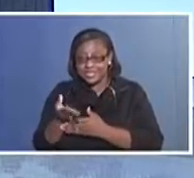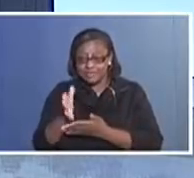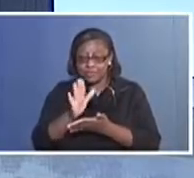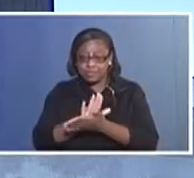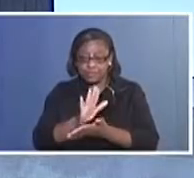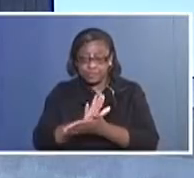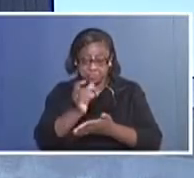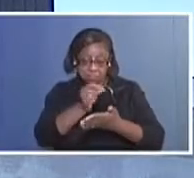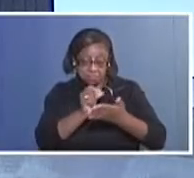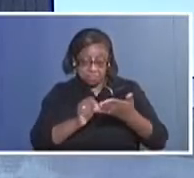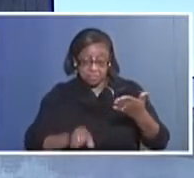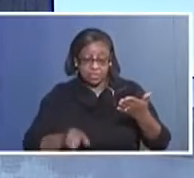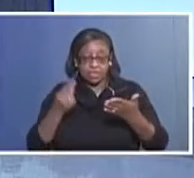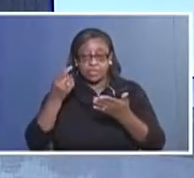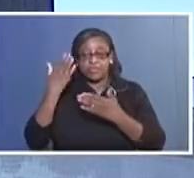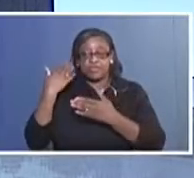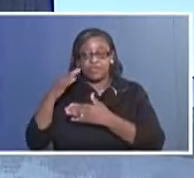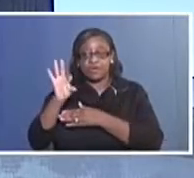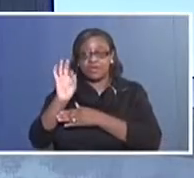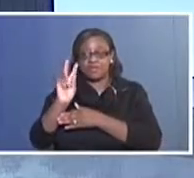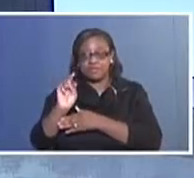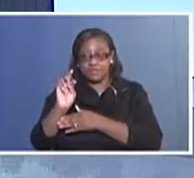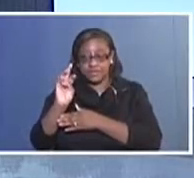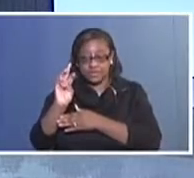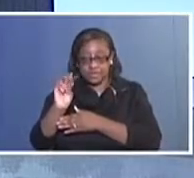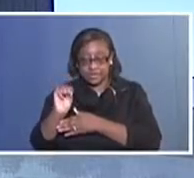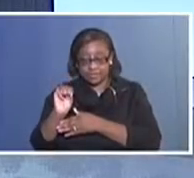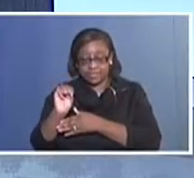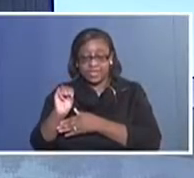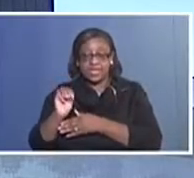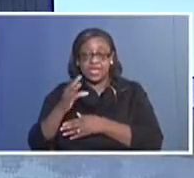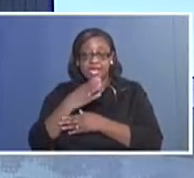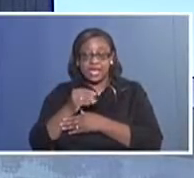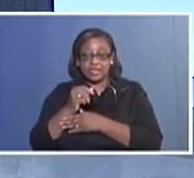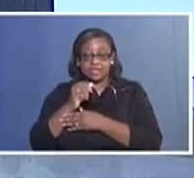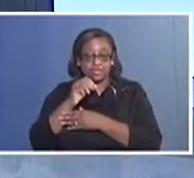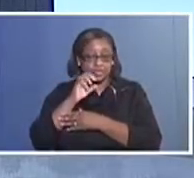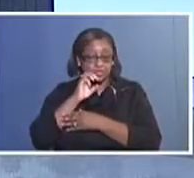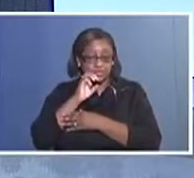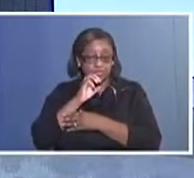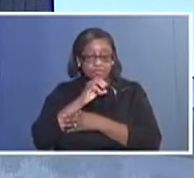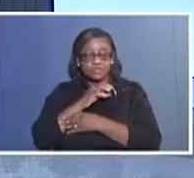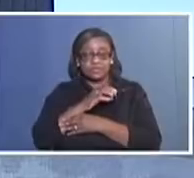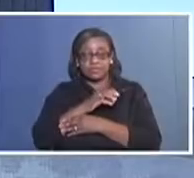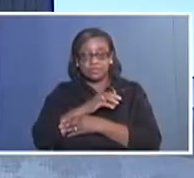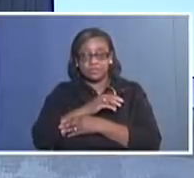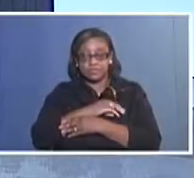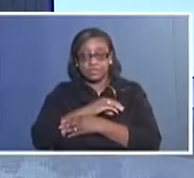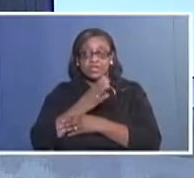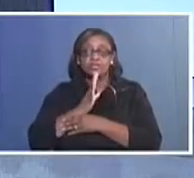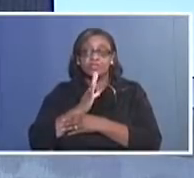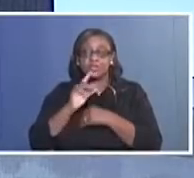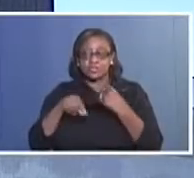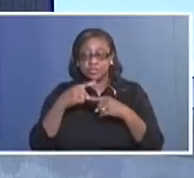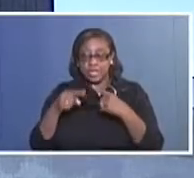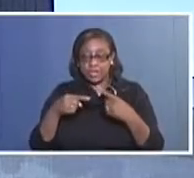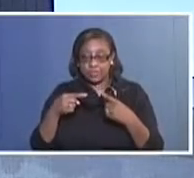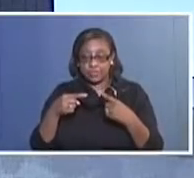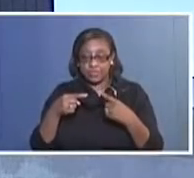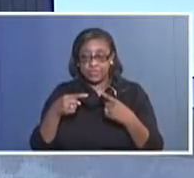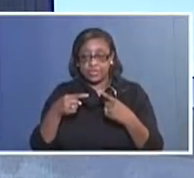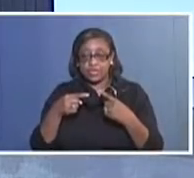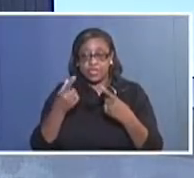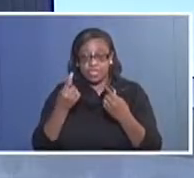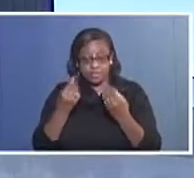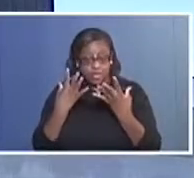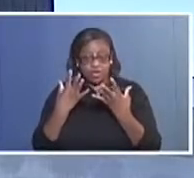former administration. As Shashina Rowe-Farquharson from our Northern Service reports, he's concluded that on the face of it, the amount